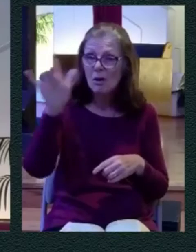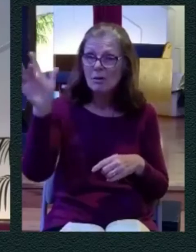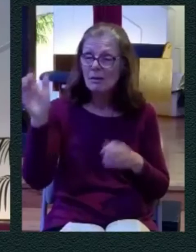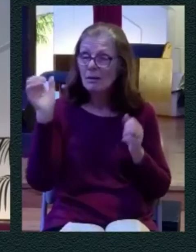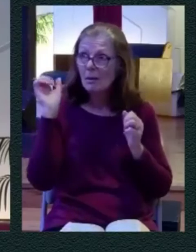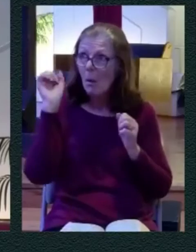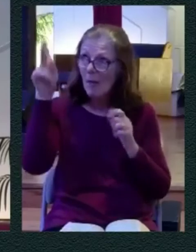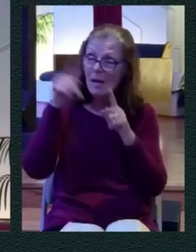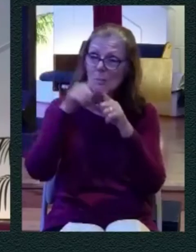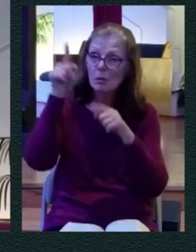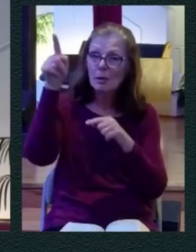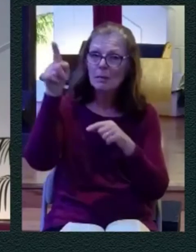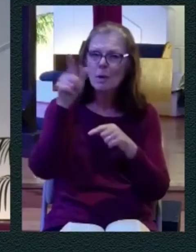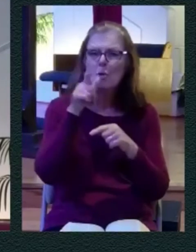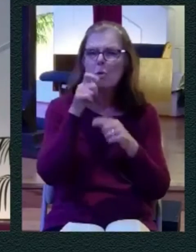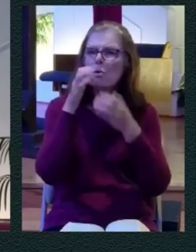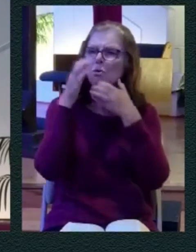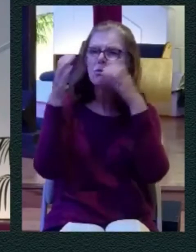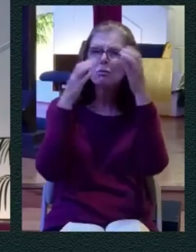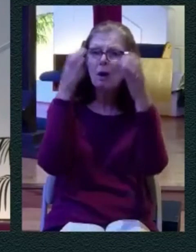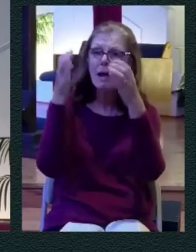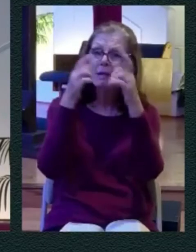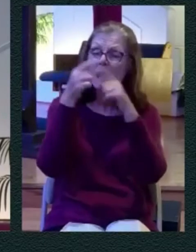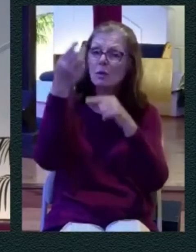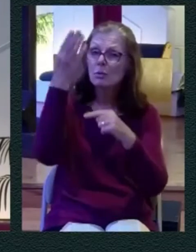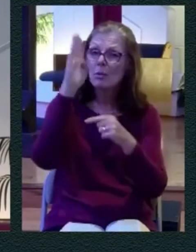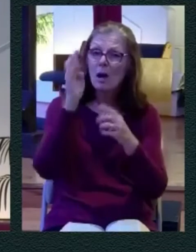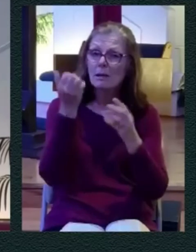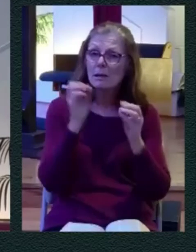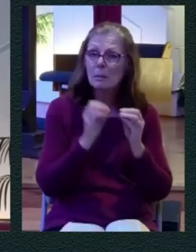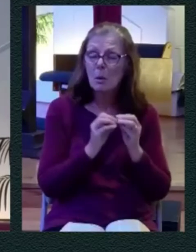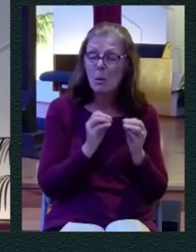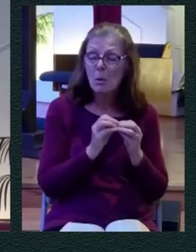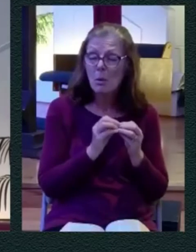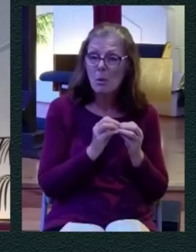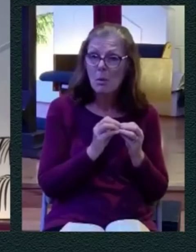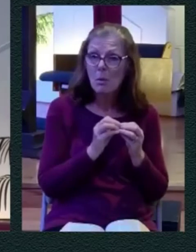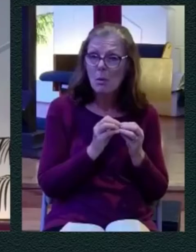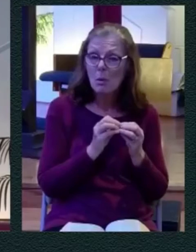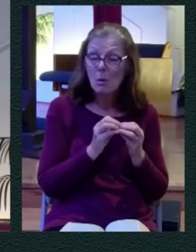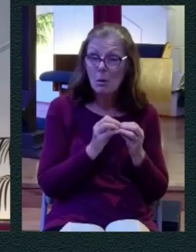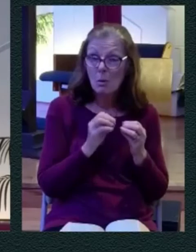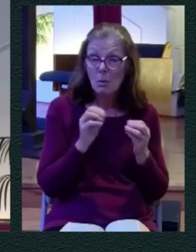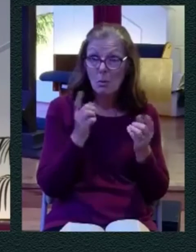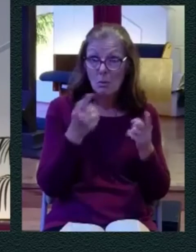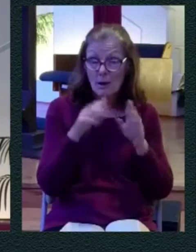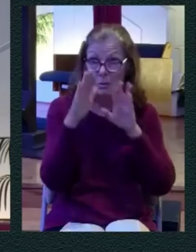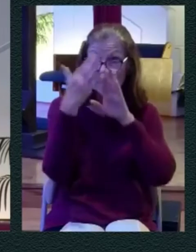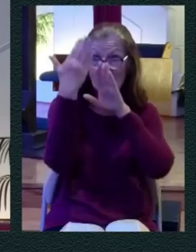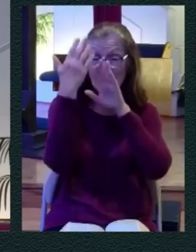Who cries out anymore to God in the face of our problems?